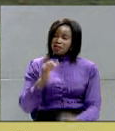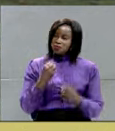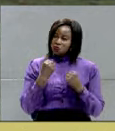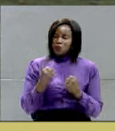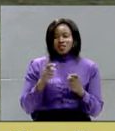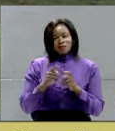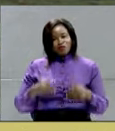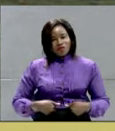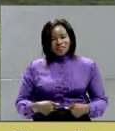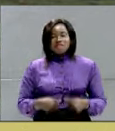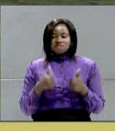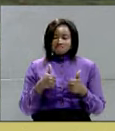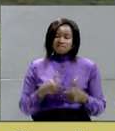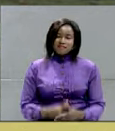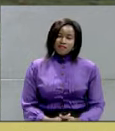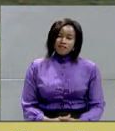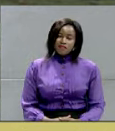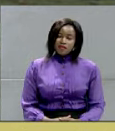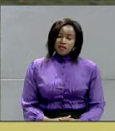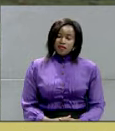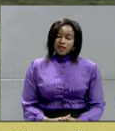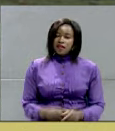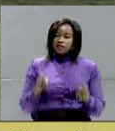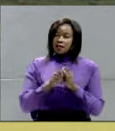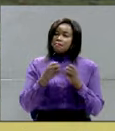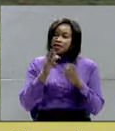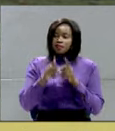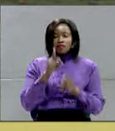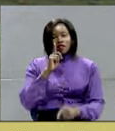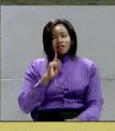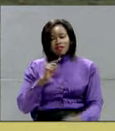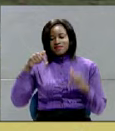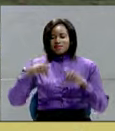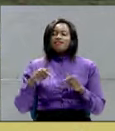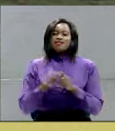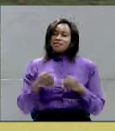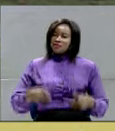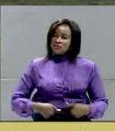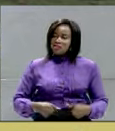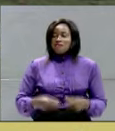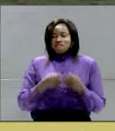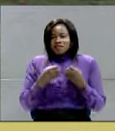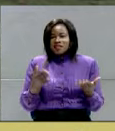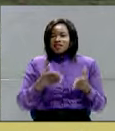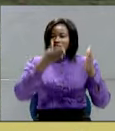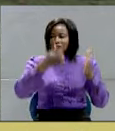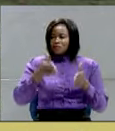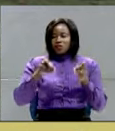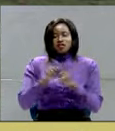admired by many in our region and beyond, for the resilience and